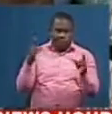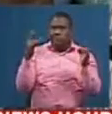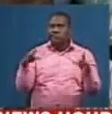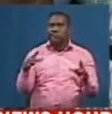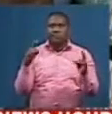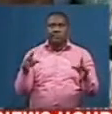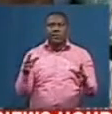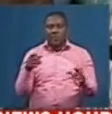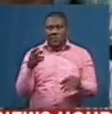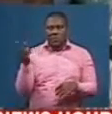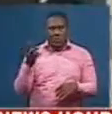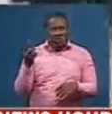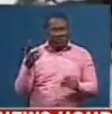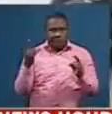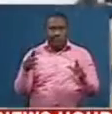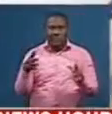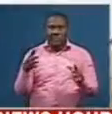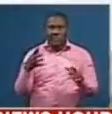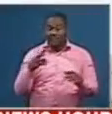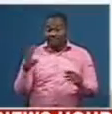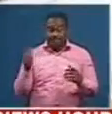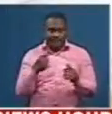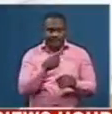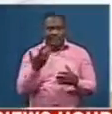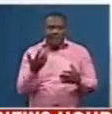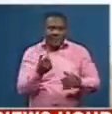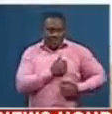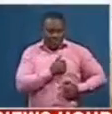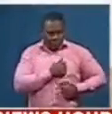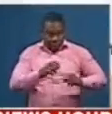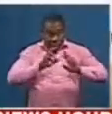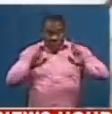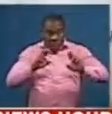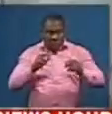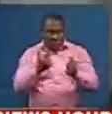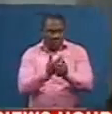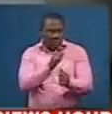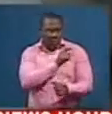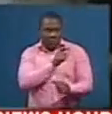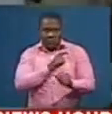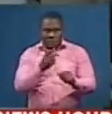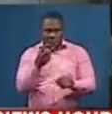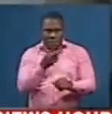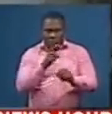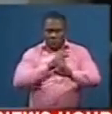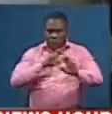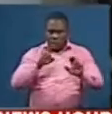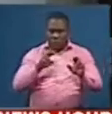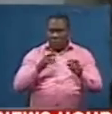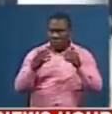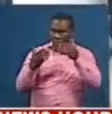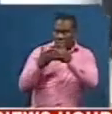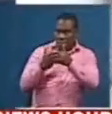West African sub-region. To sharpen the skills of the military and the Ghana police against any form of attacks,